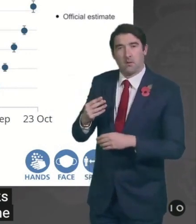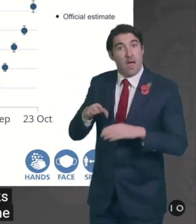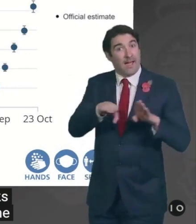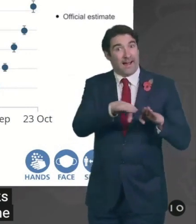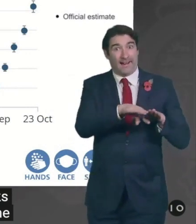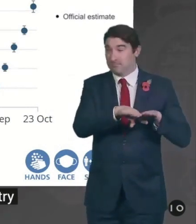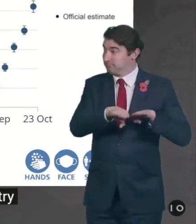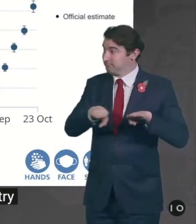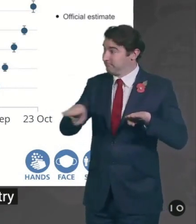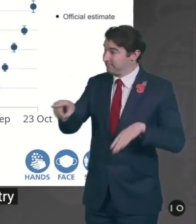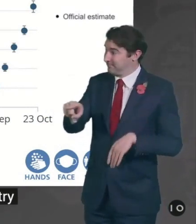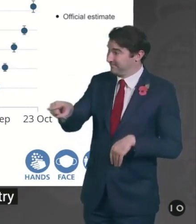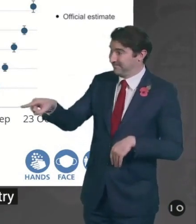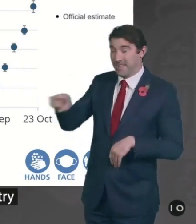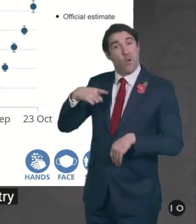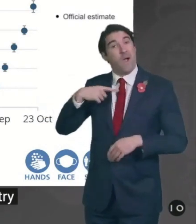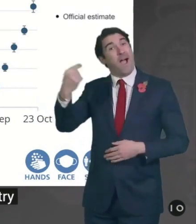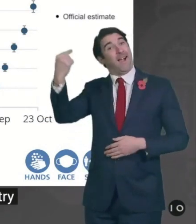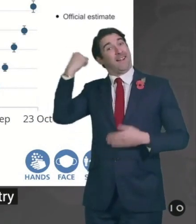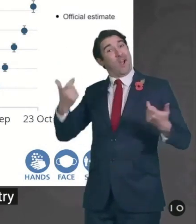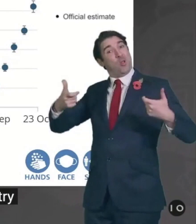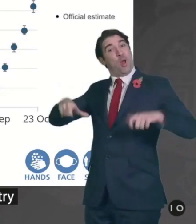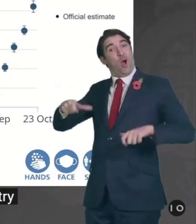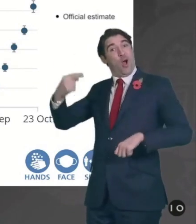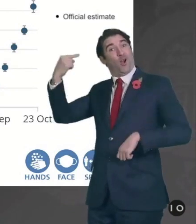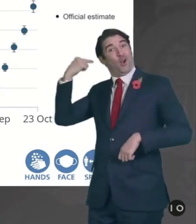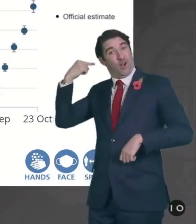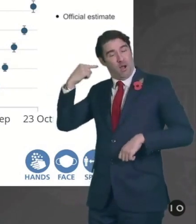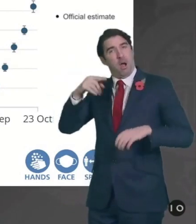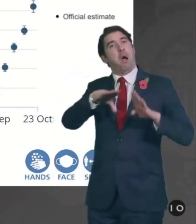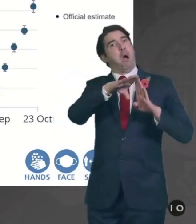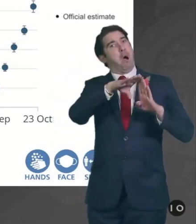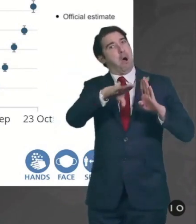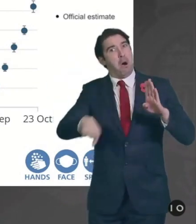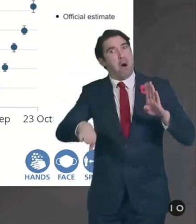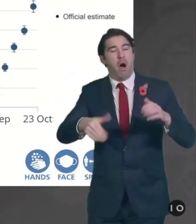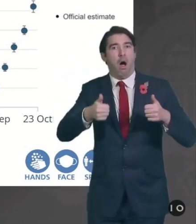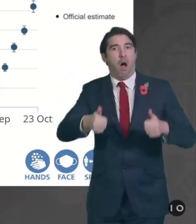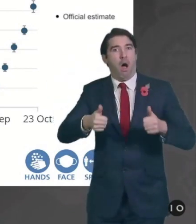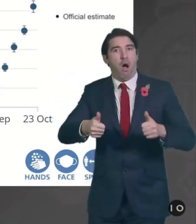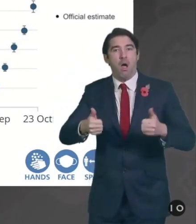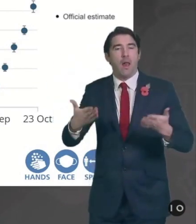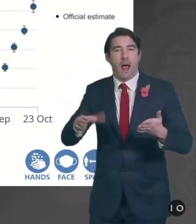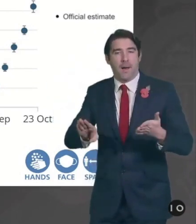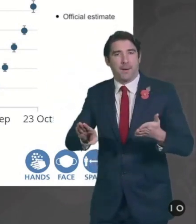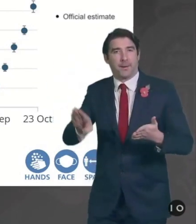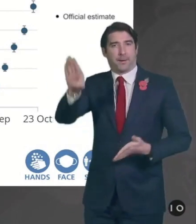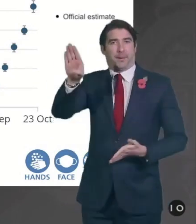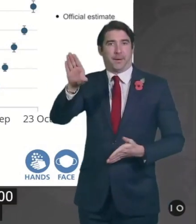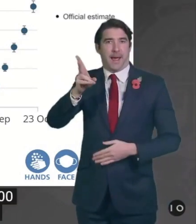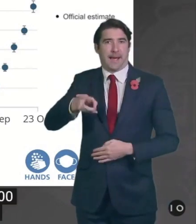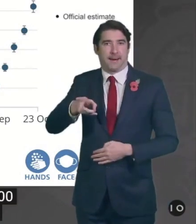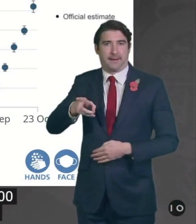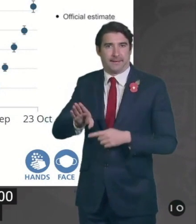in the country over spring and summer. And we now have around 50,000